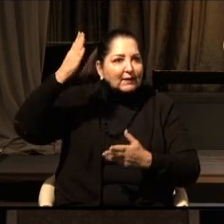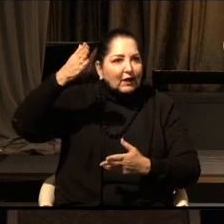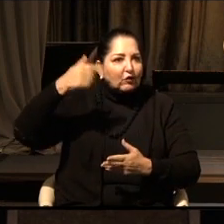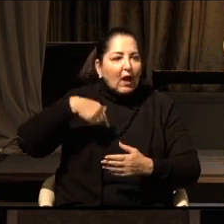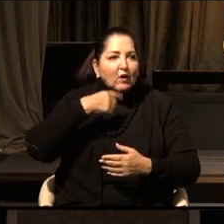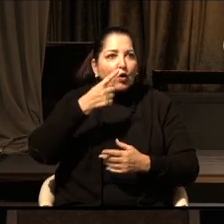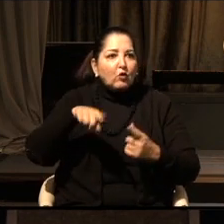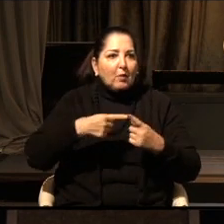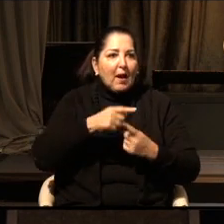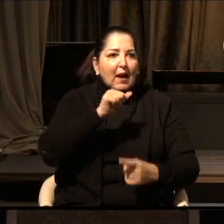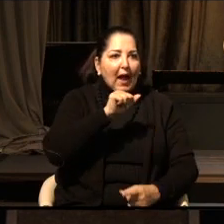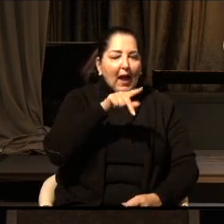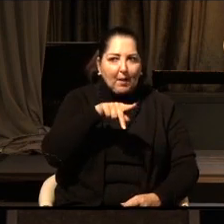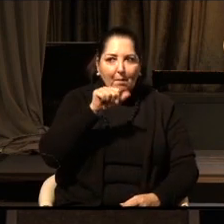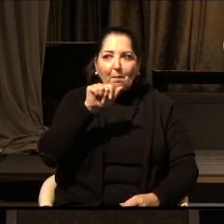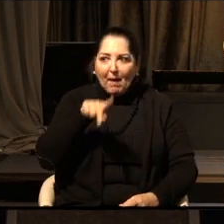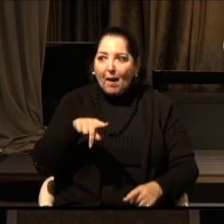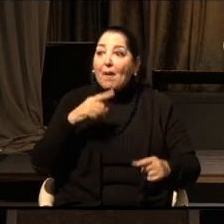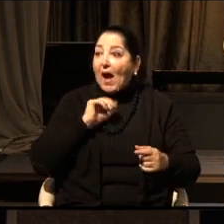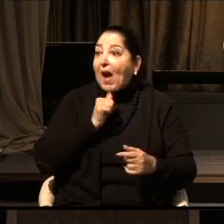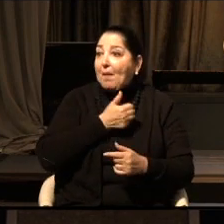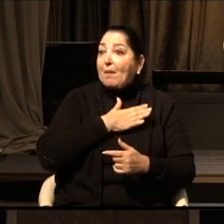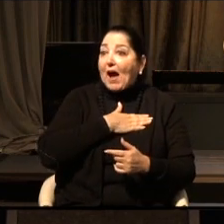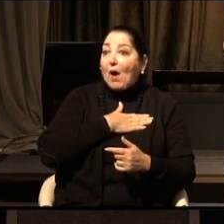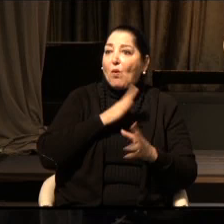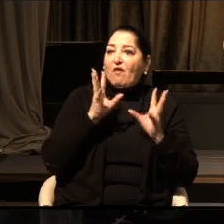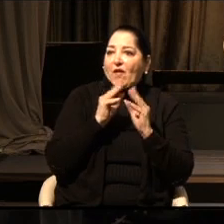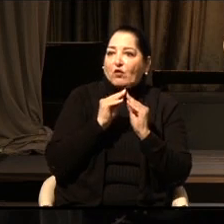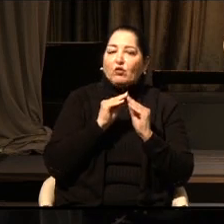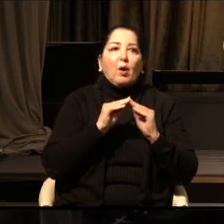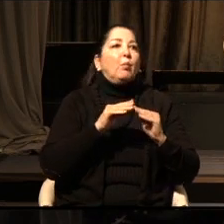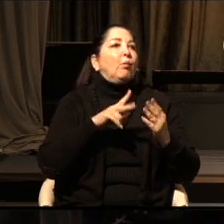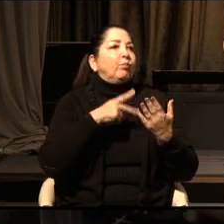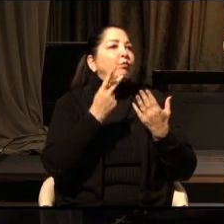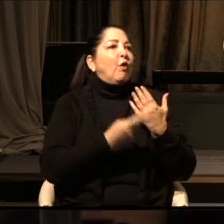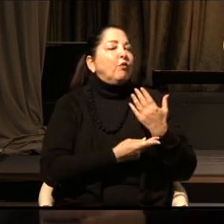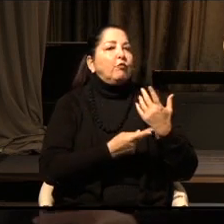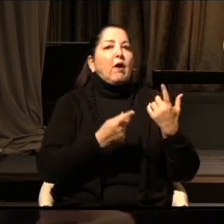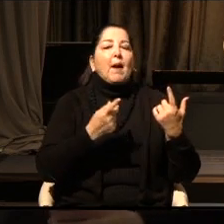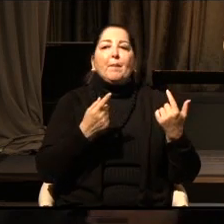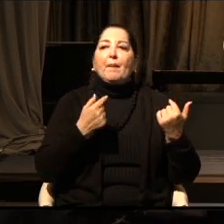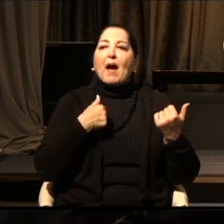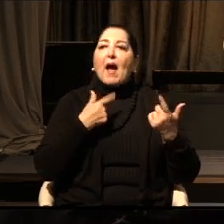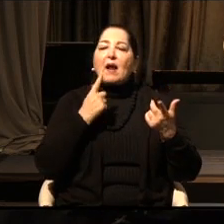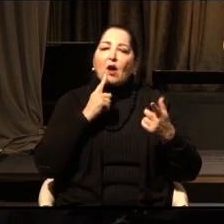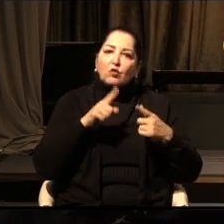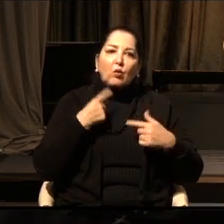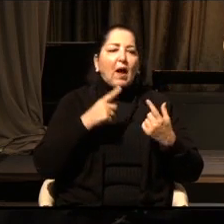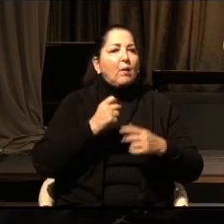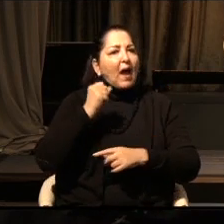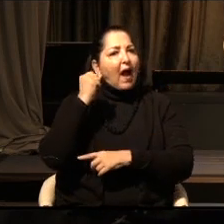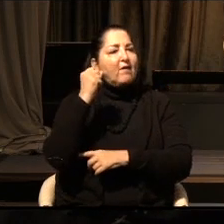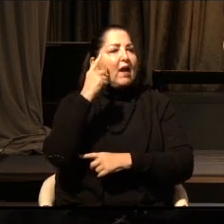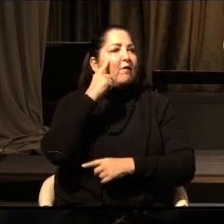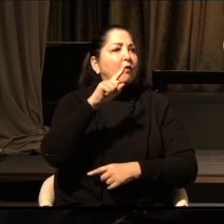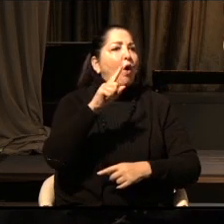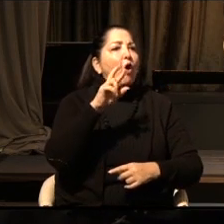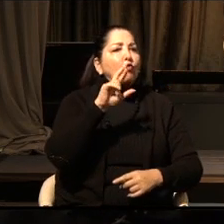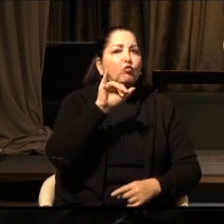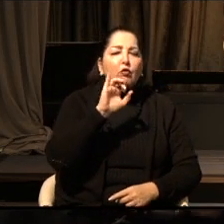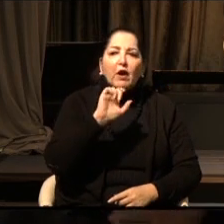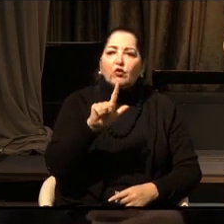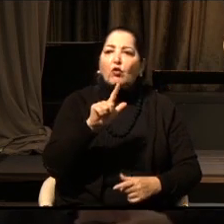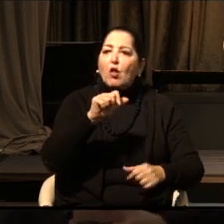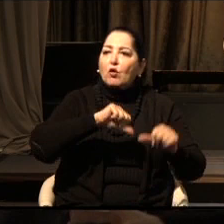APAP and this fellowship program. I shared how we try to be advocates for racial, social equity, diversity,